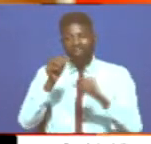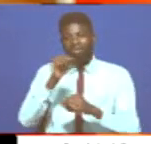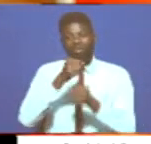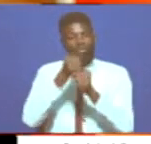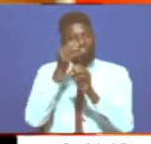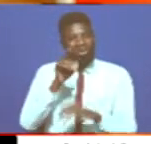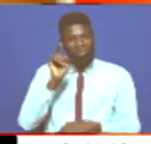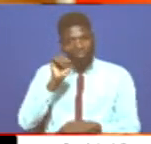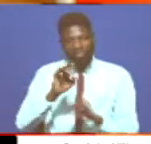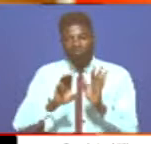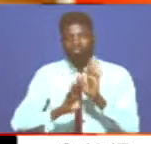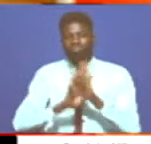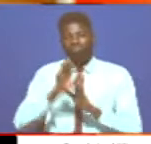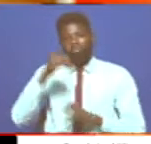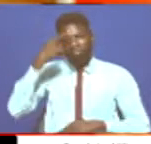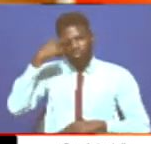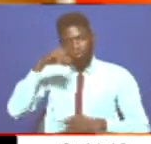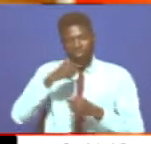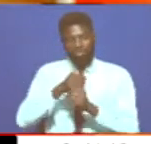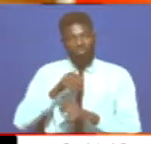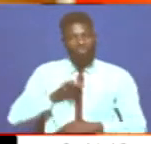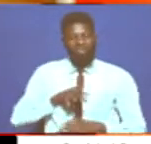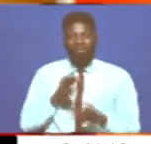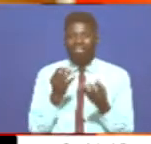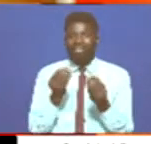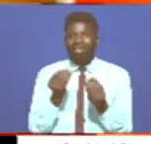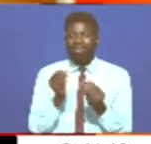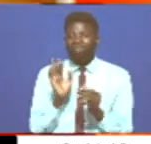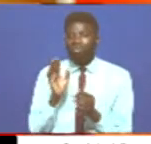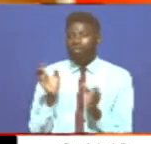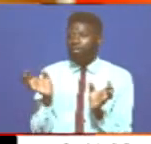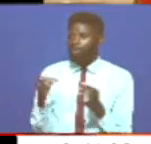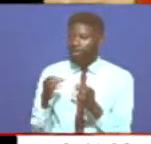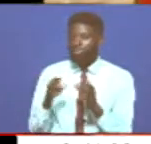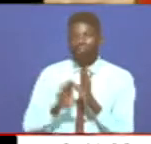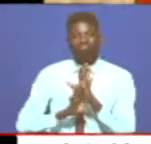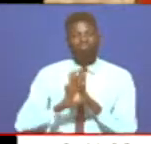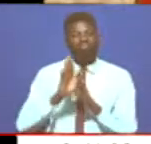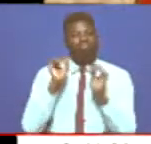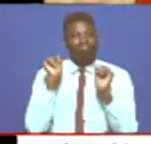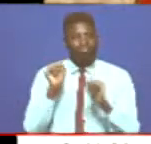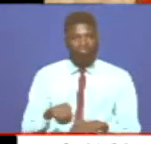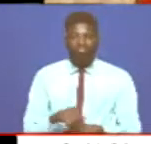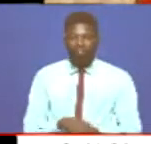develop policies that make it easy for women-owned enterprises to thrive.